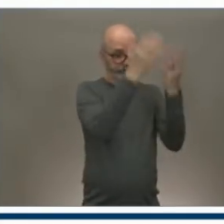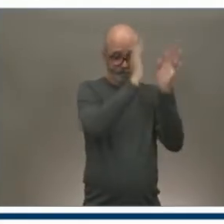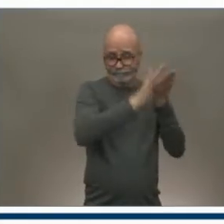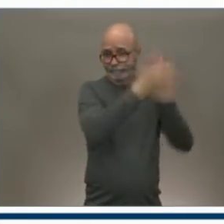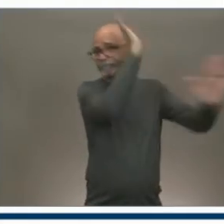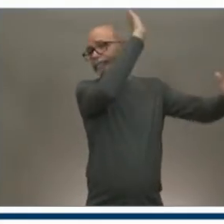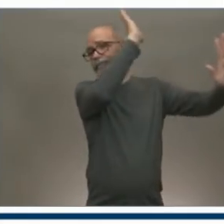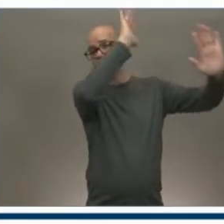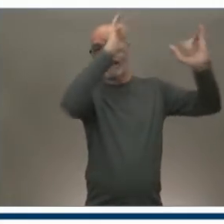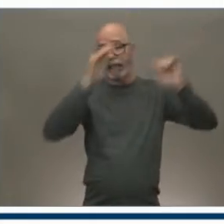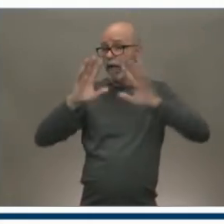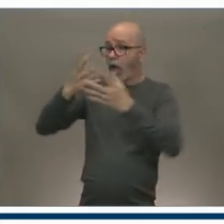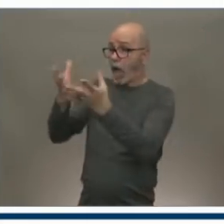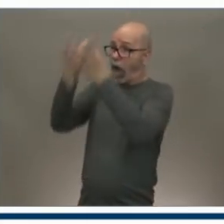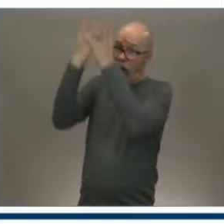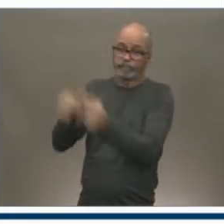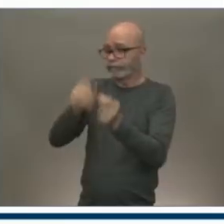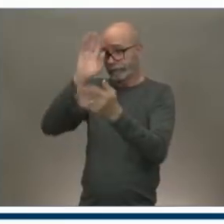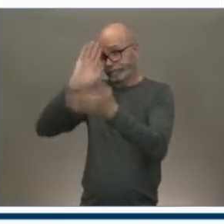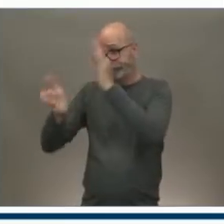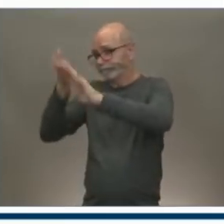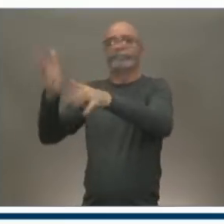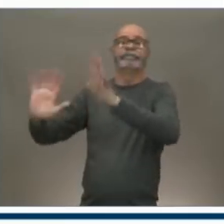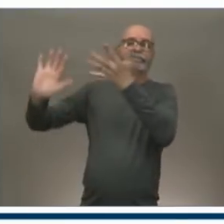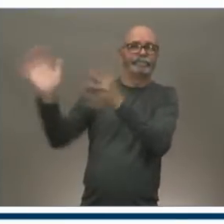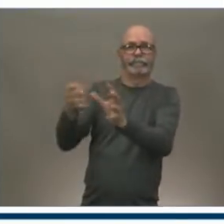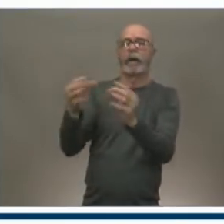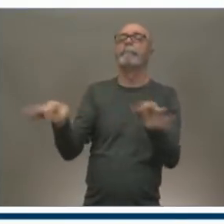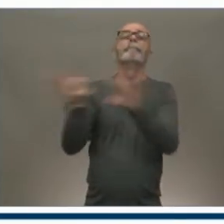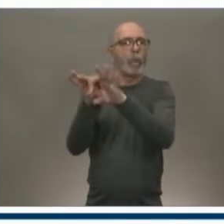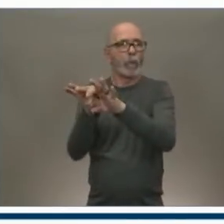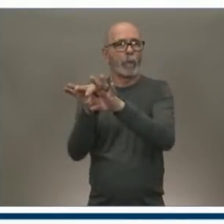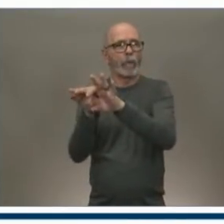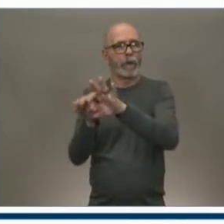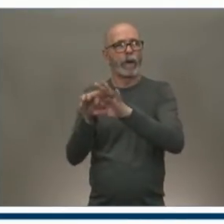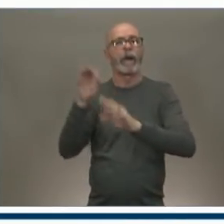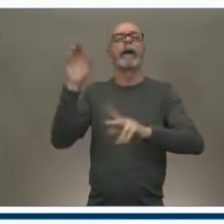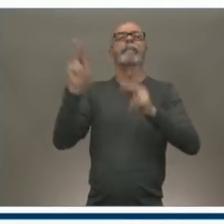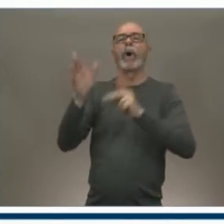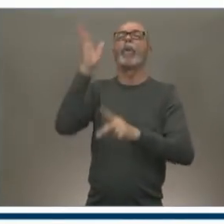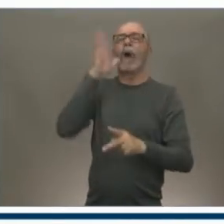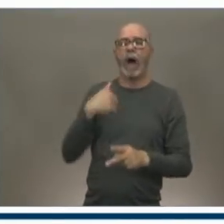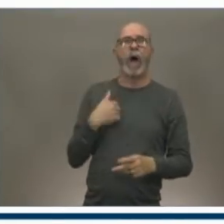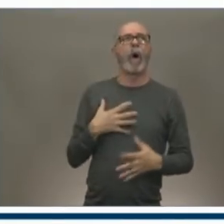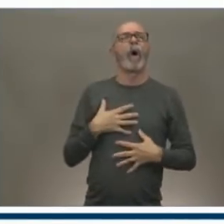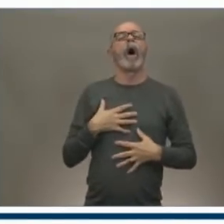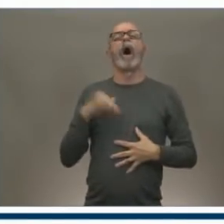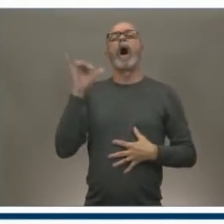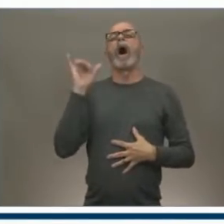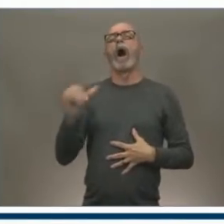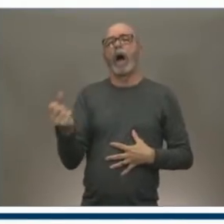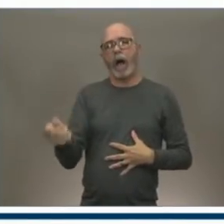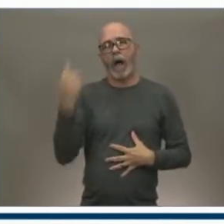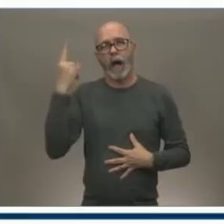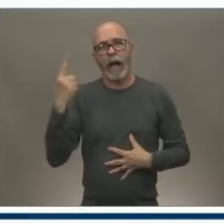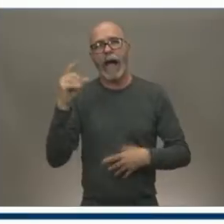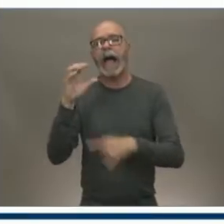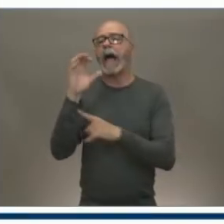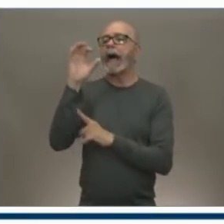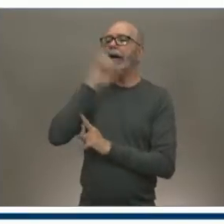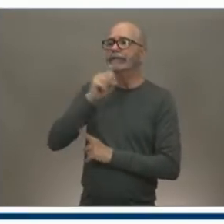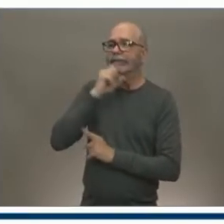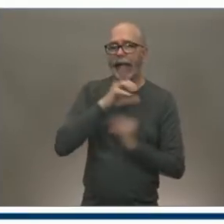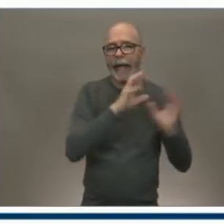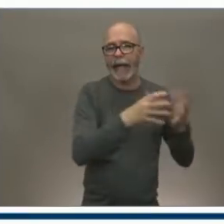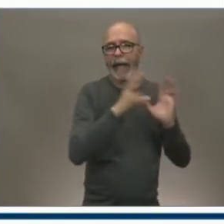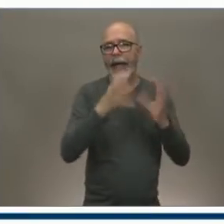age. Everybody will get a chance. As their age comes up, and it will protect people as they get the age